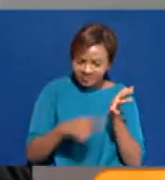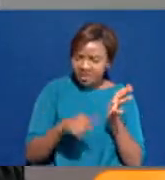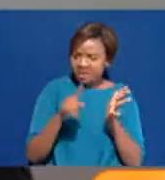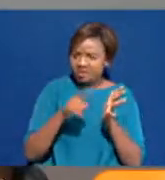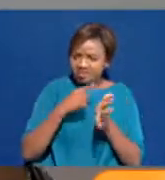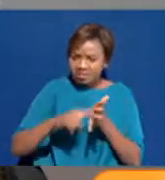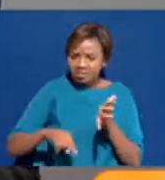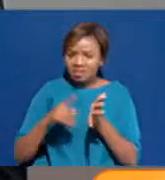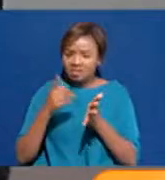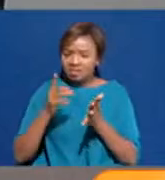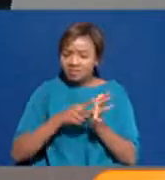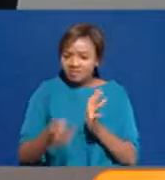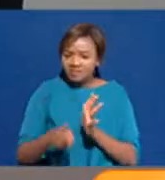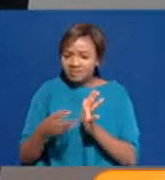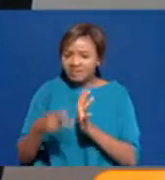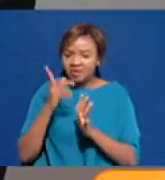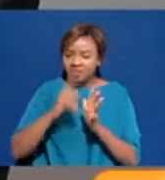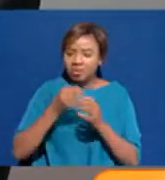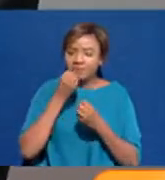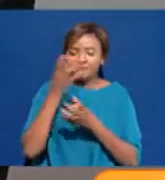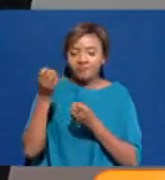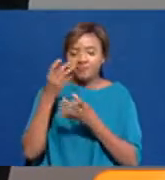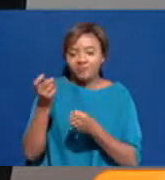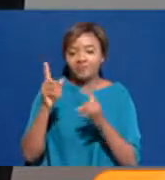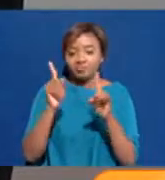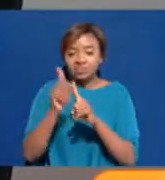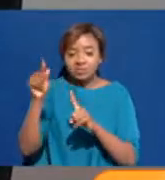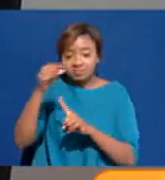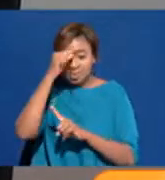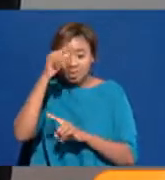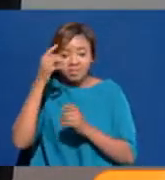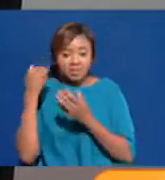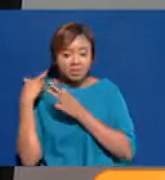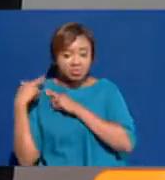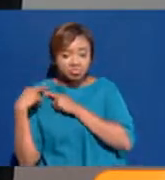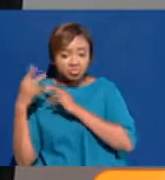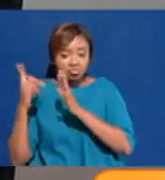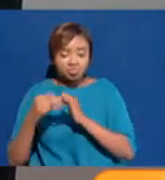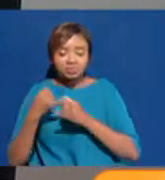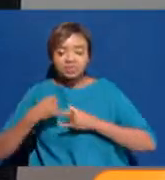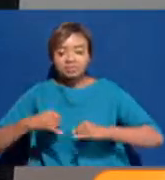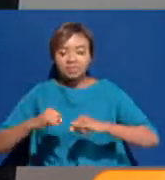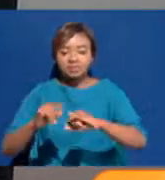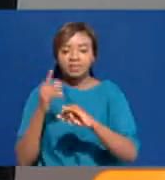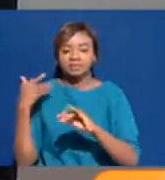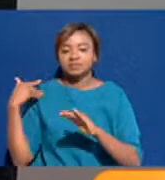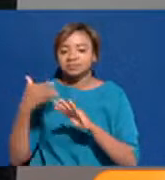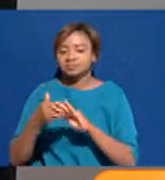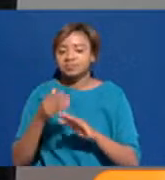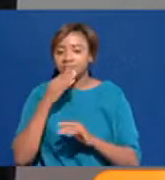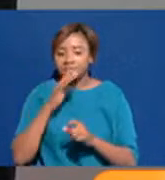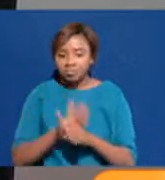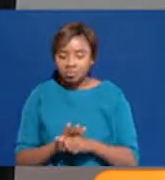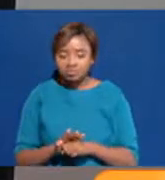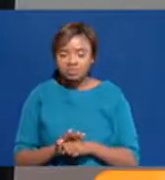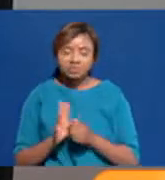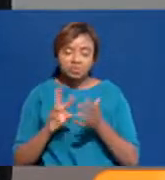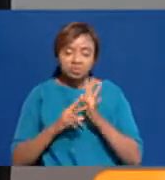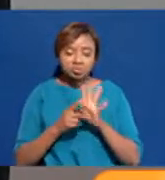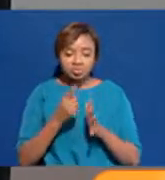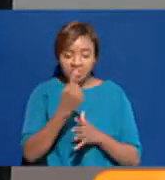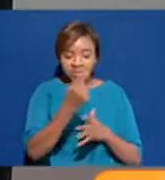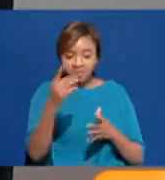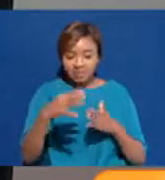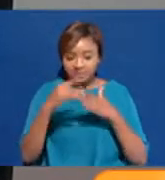part, the other party, and carry out your work of government. So the first is that human dignity of each leader, of each